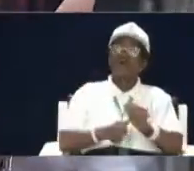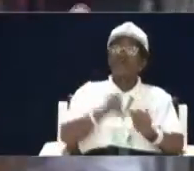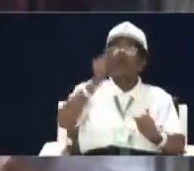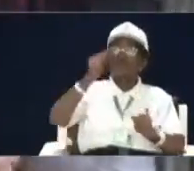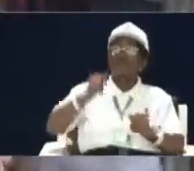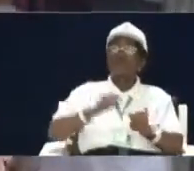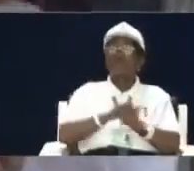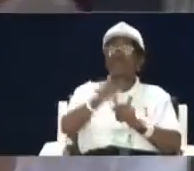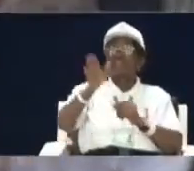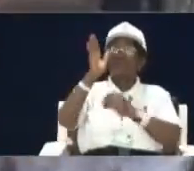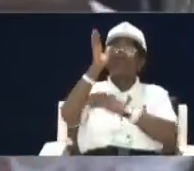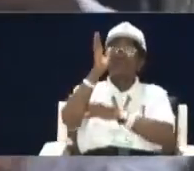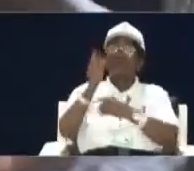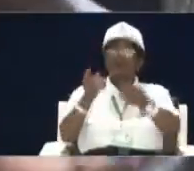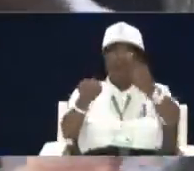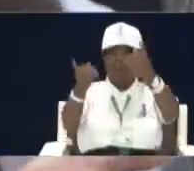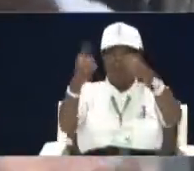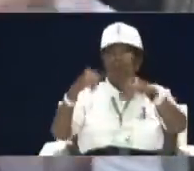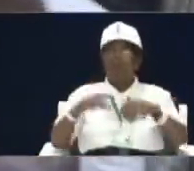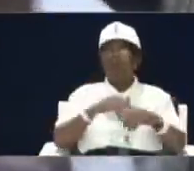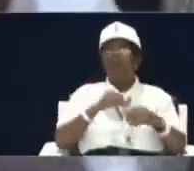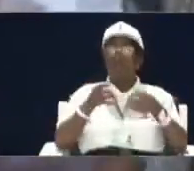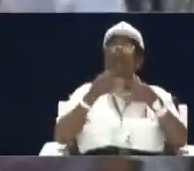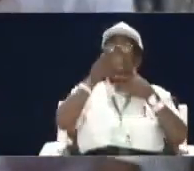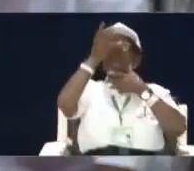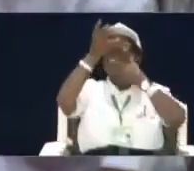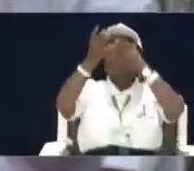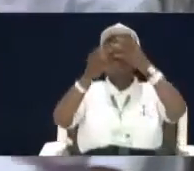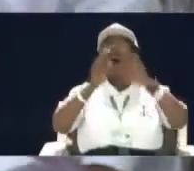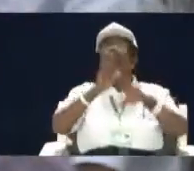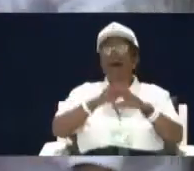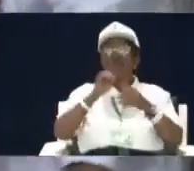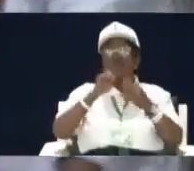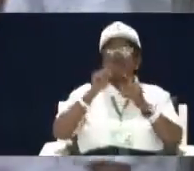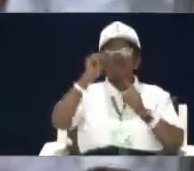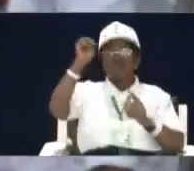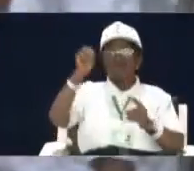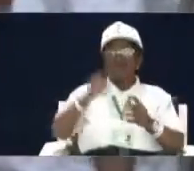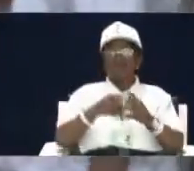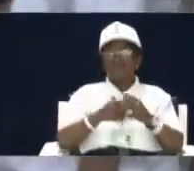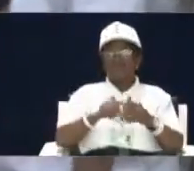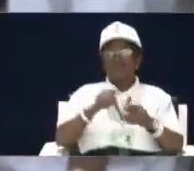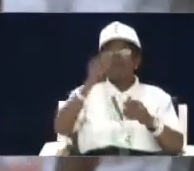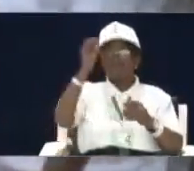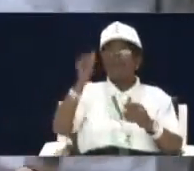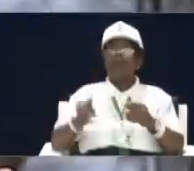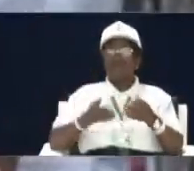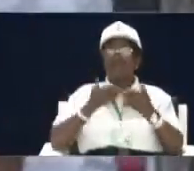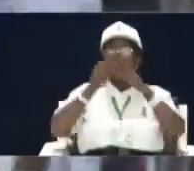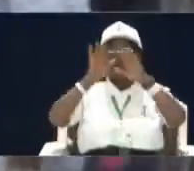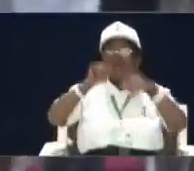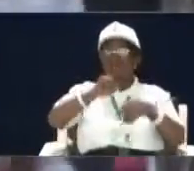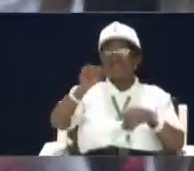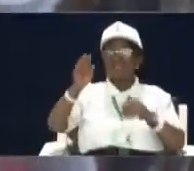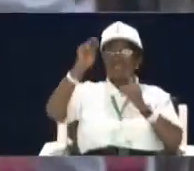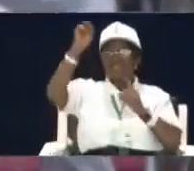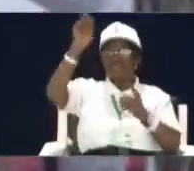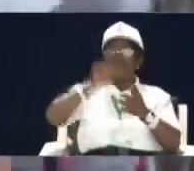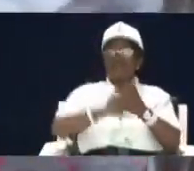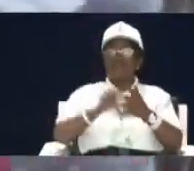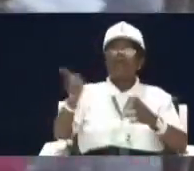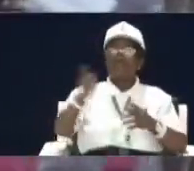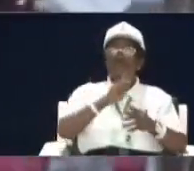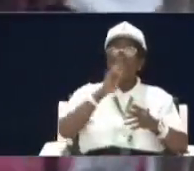and cry unto him. And start by thanking him that you are even here tonight. Give